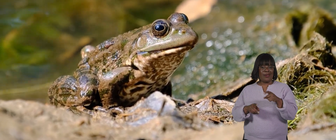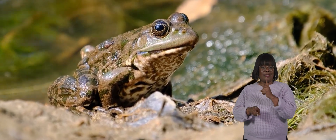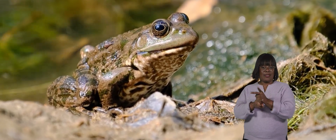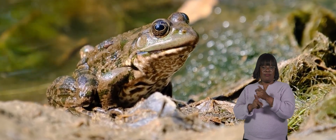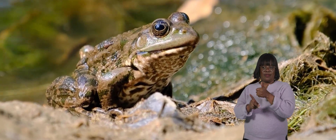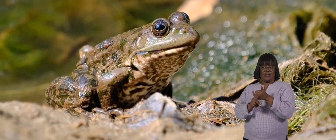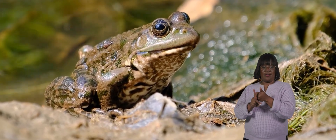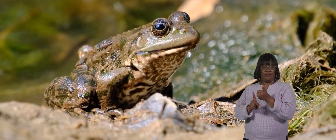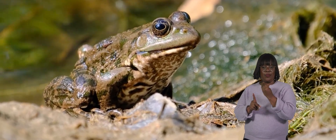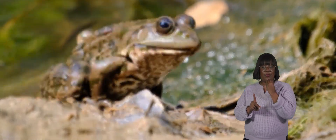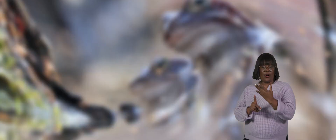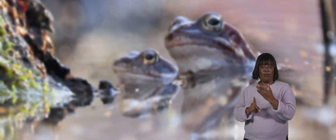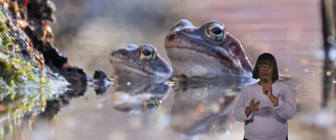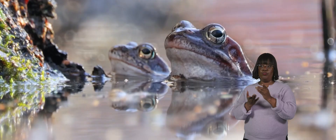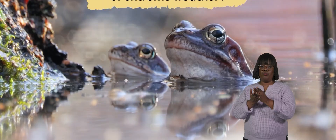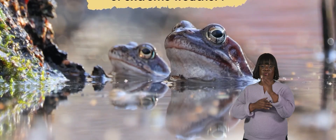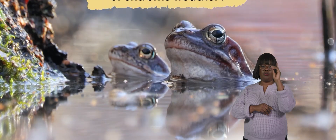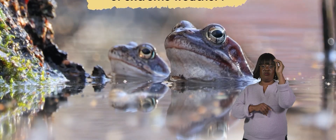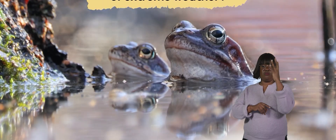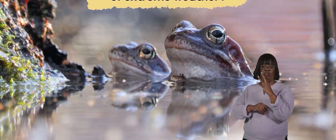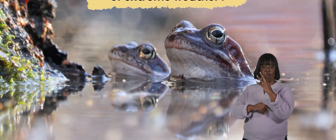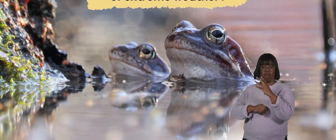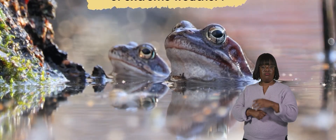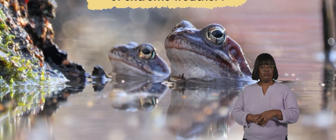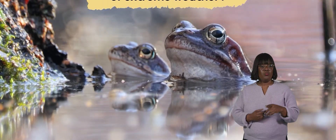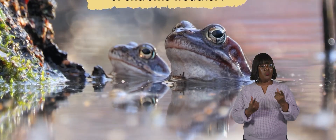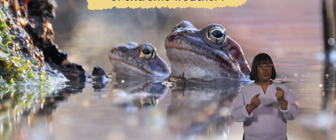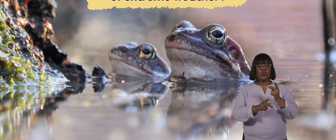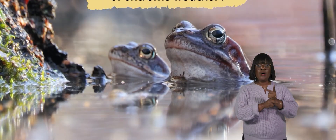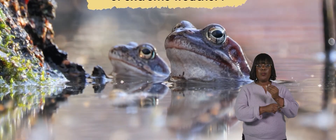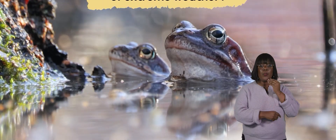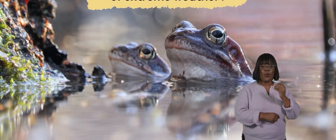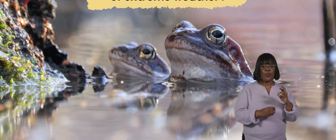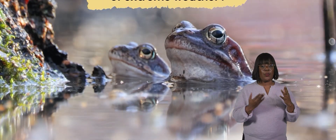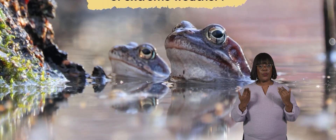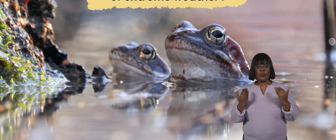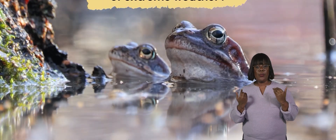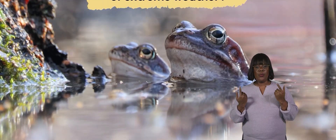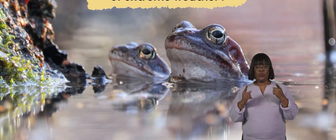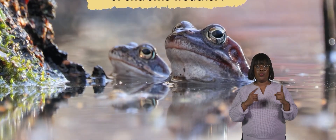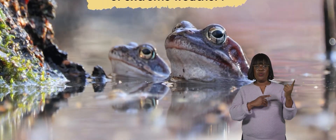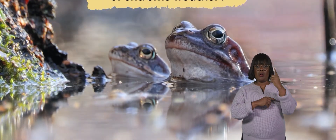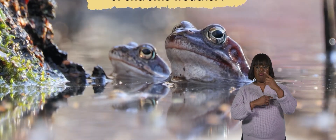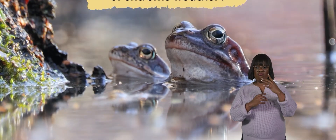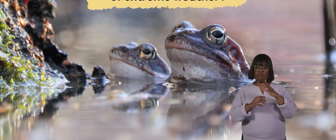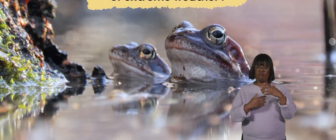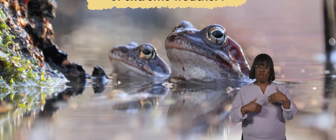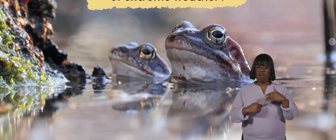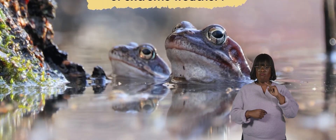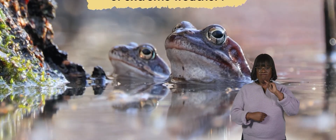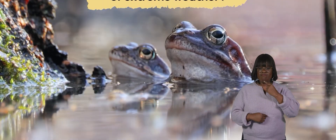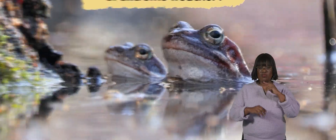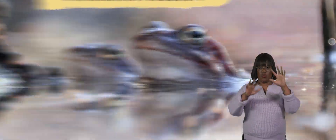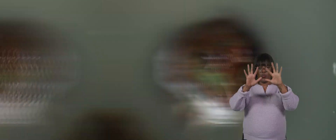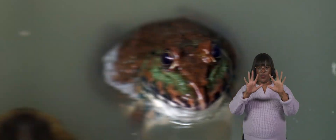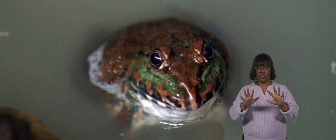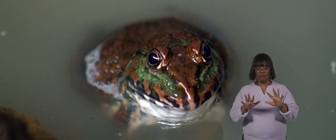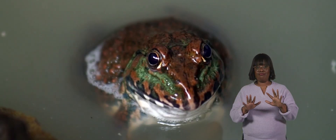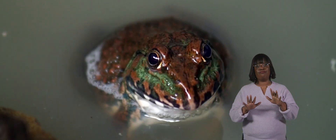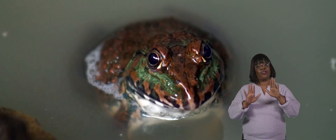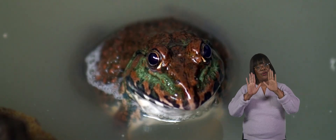warm themselves in the sun. What do they do to stay warm or cool during times of extreme weather?